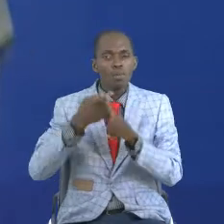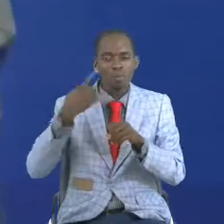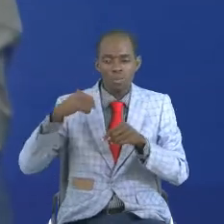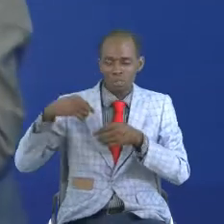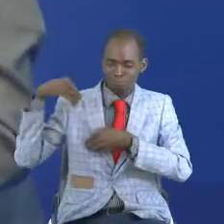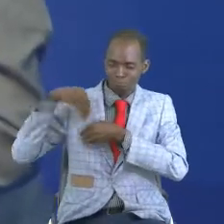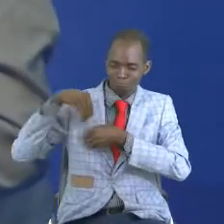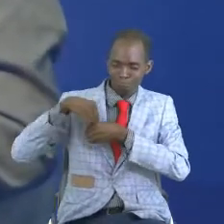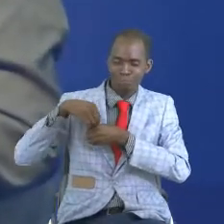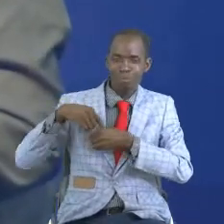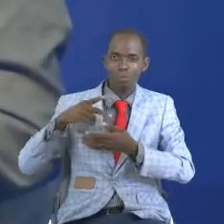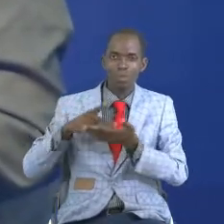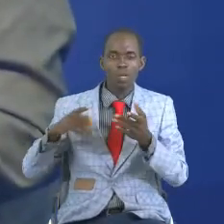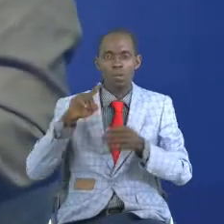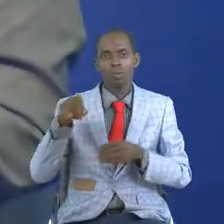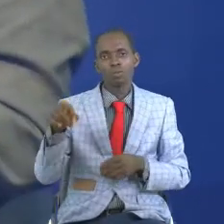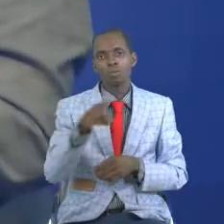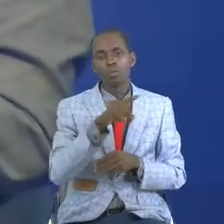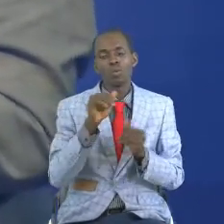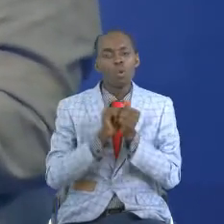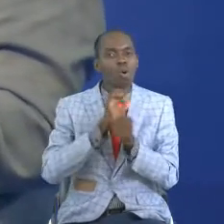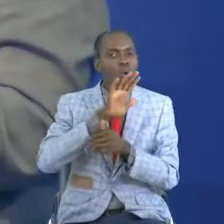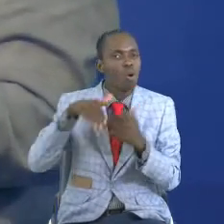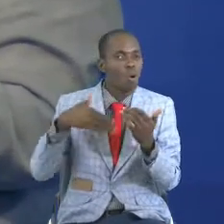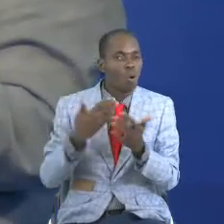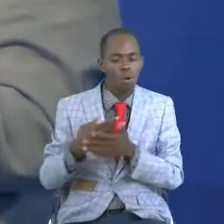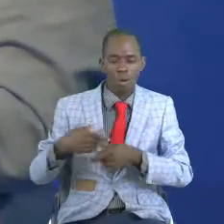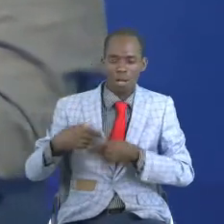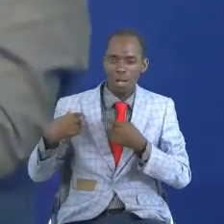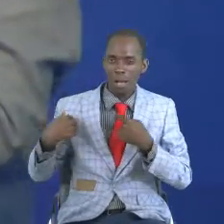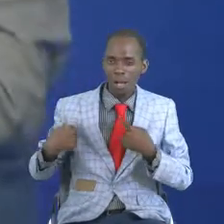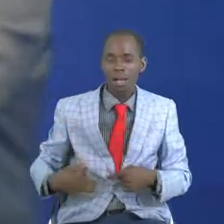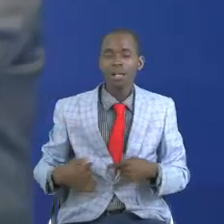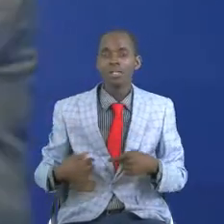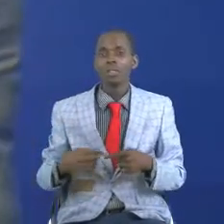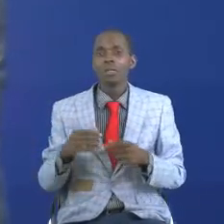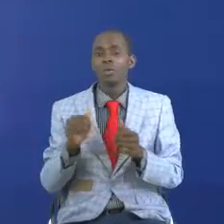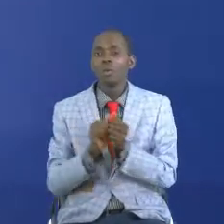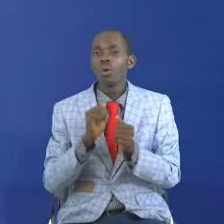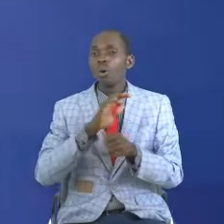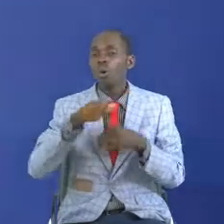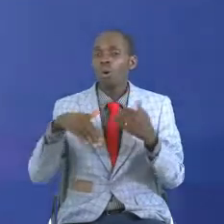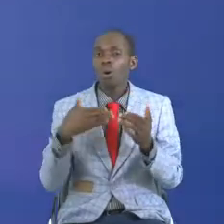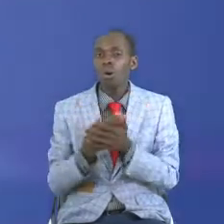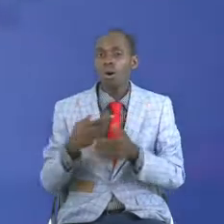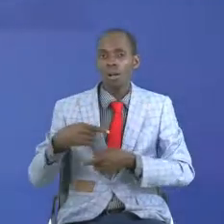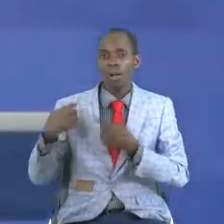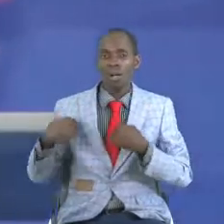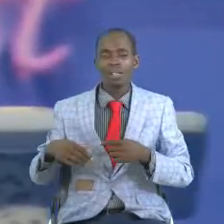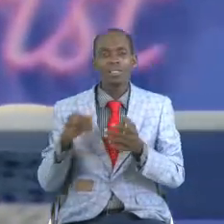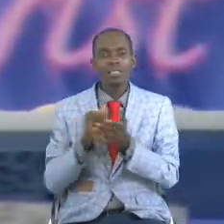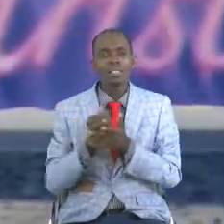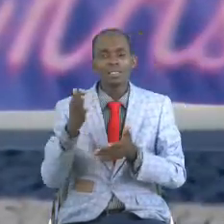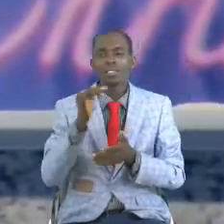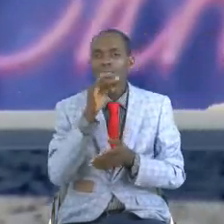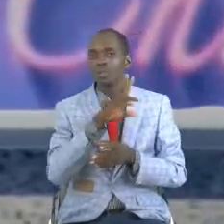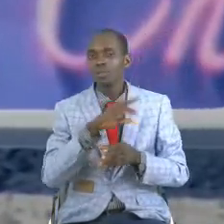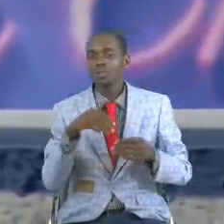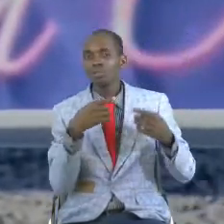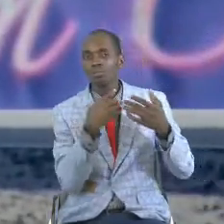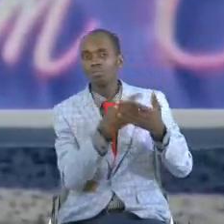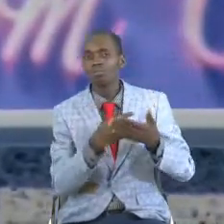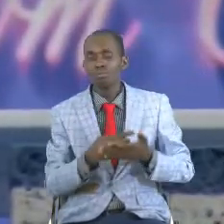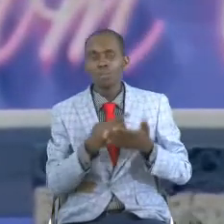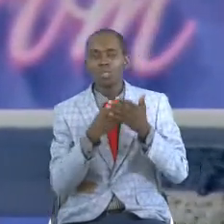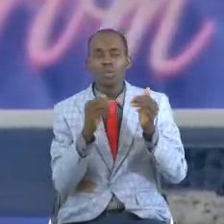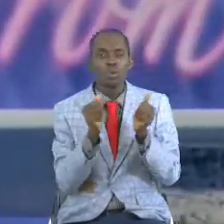you, with all your heart, all your soul, with your whole heart, that there's no rival to Jesus in your